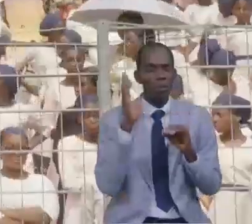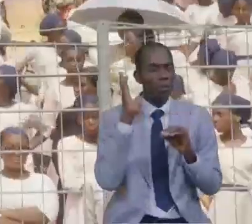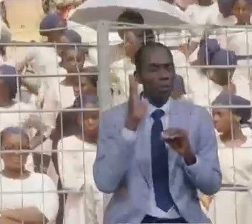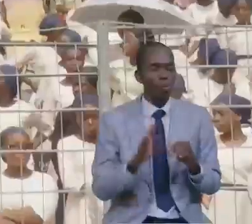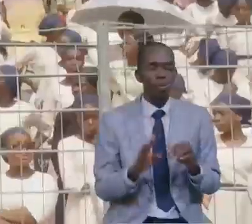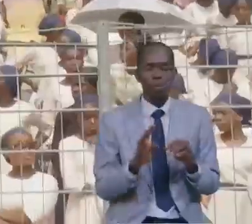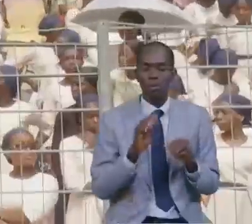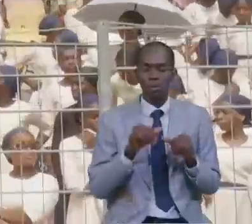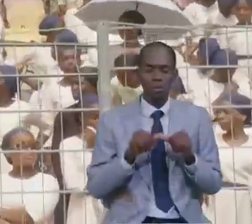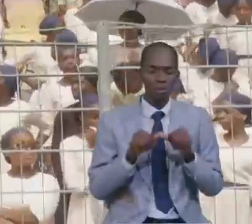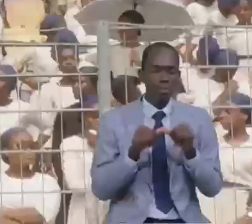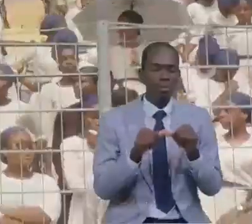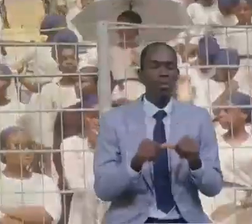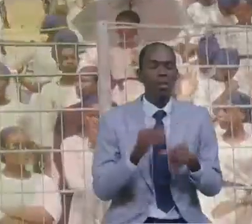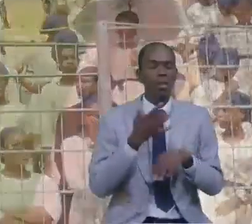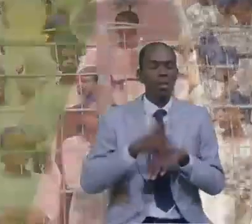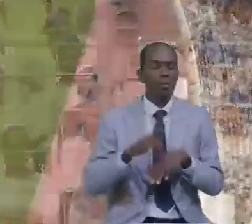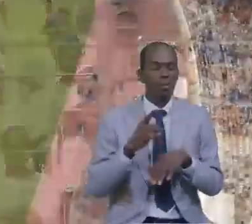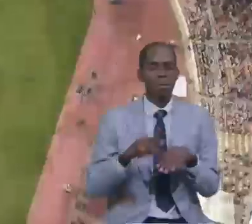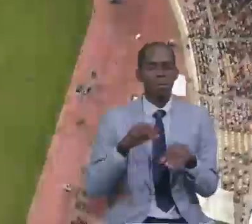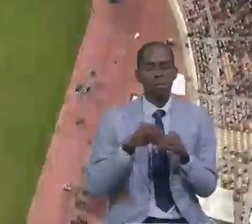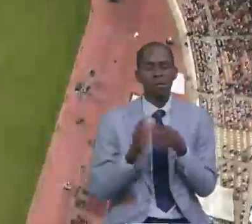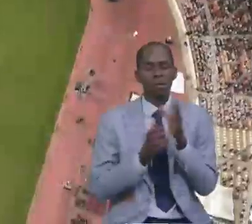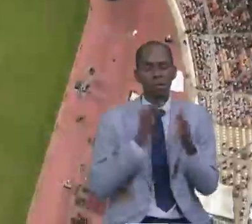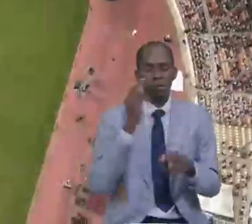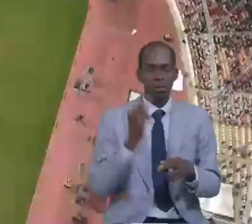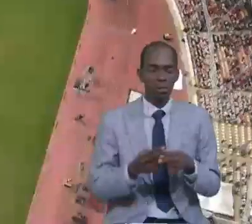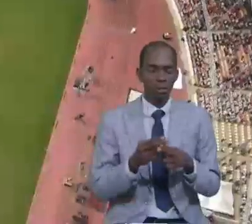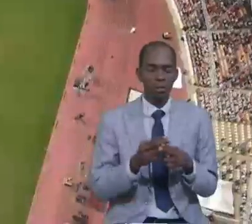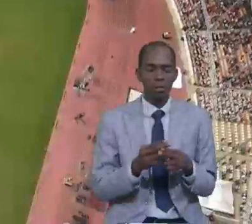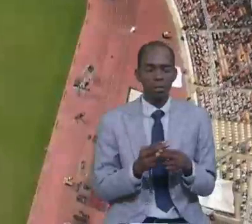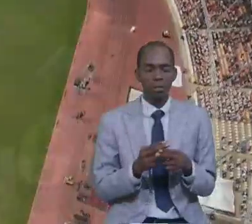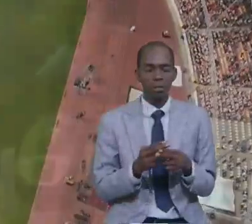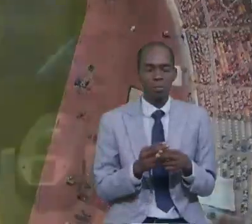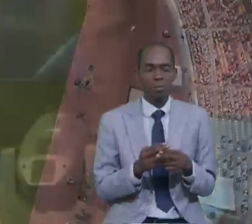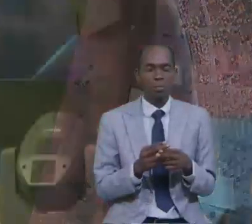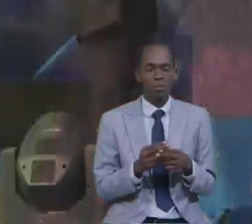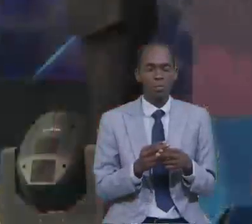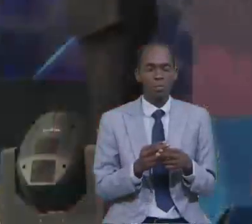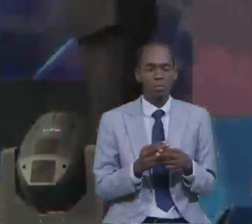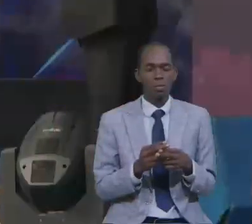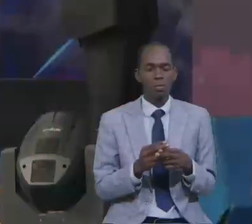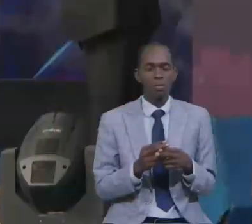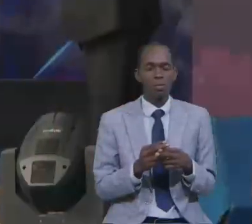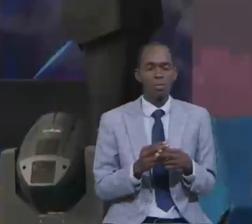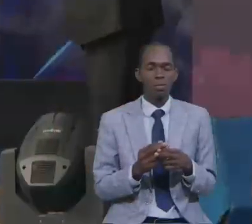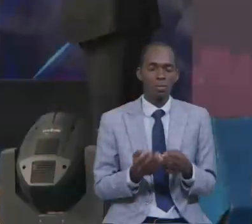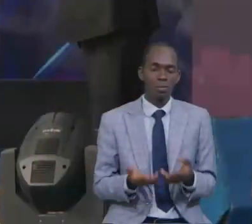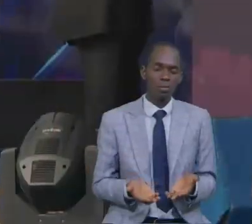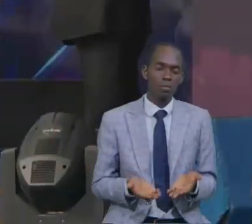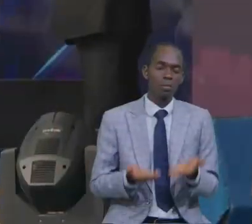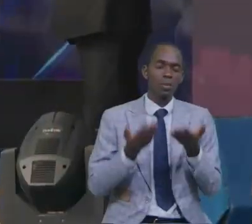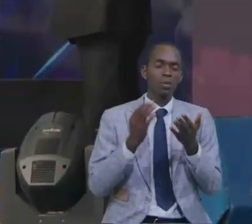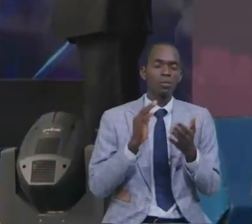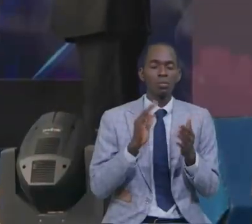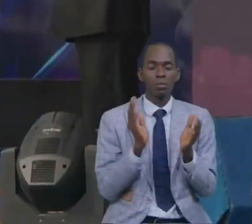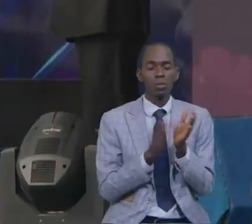Magnify yourself in every life. Glorify yourself in every family. And I pray you put